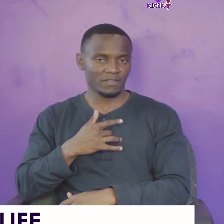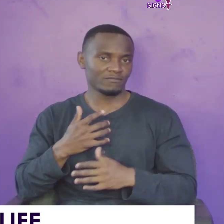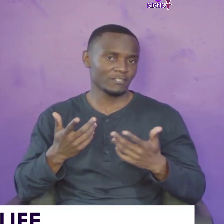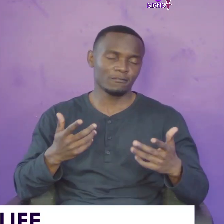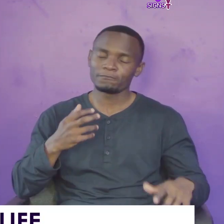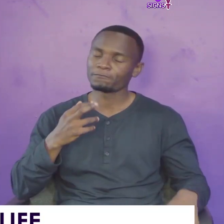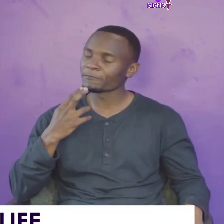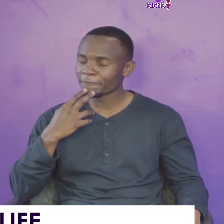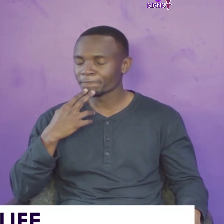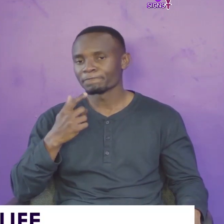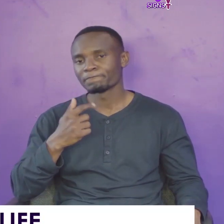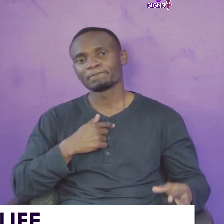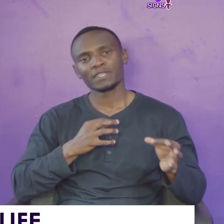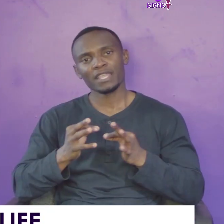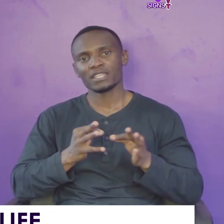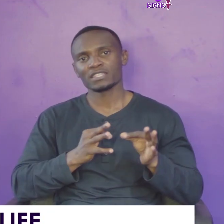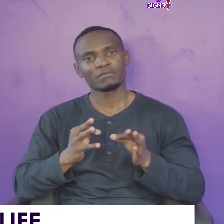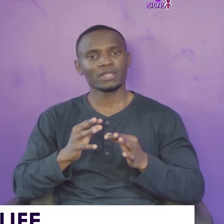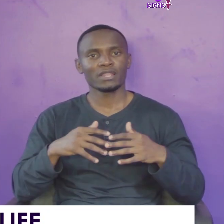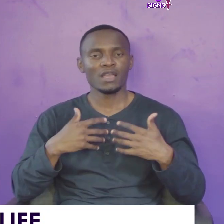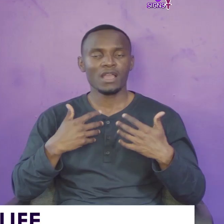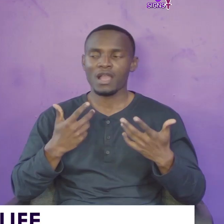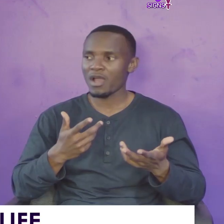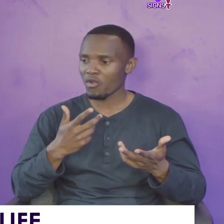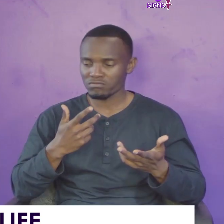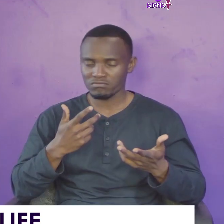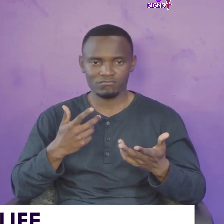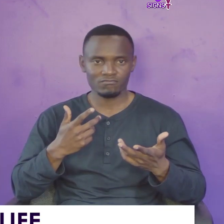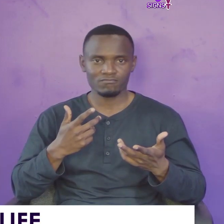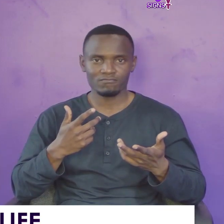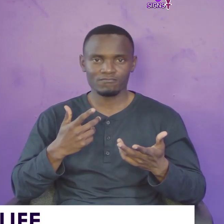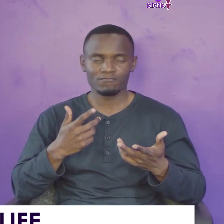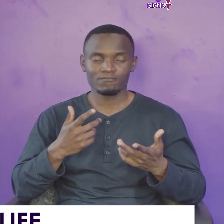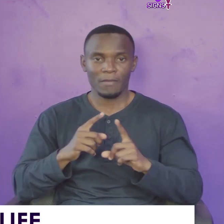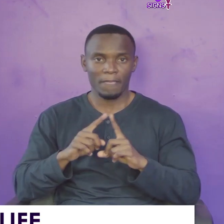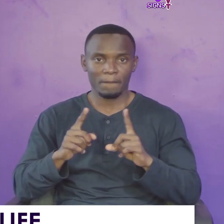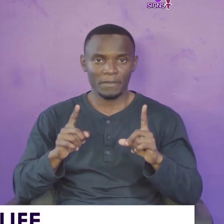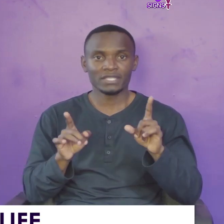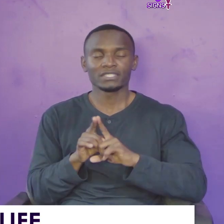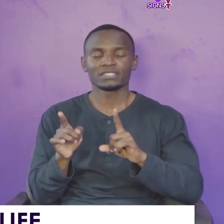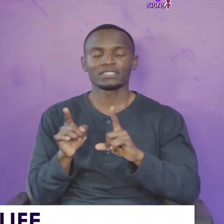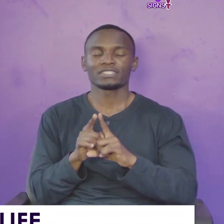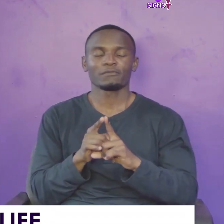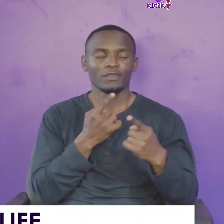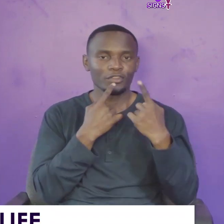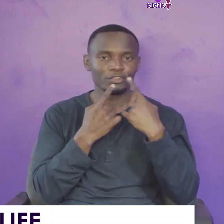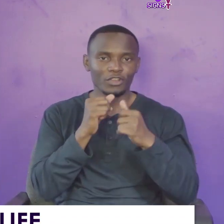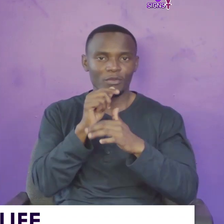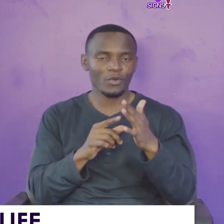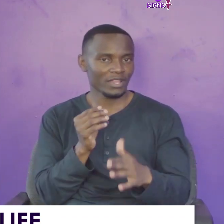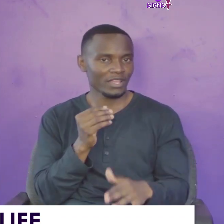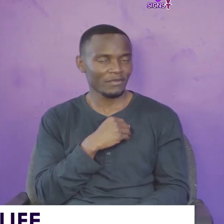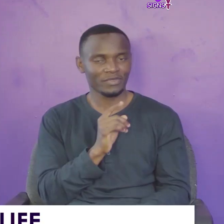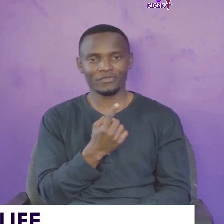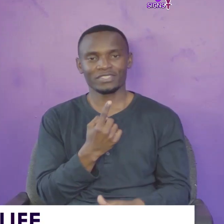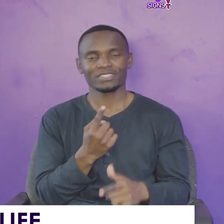how do I put this in a very respectful way? But talk about empathy first and other issues. All right.